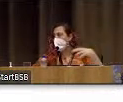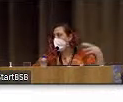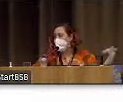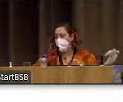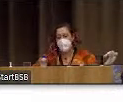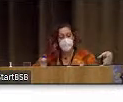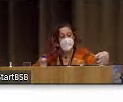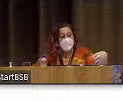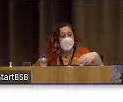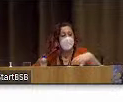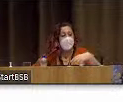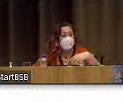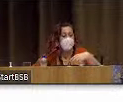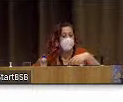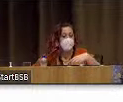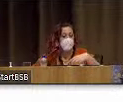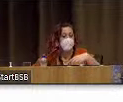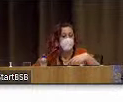COVID.